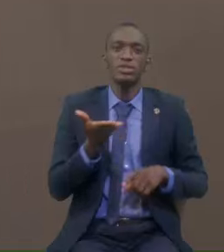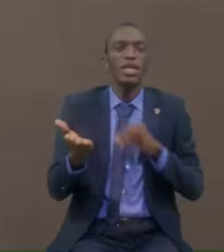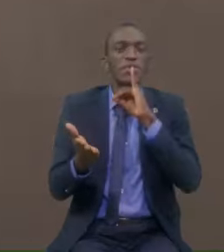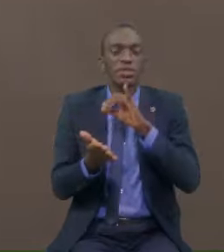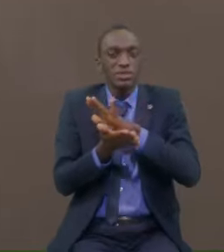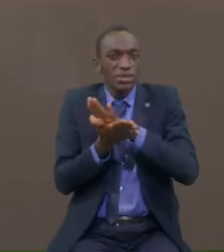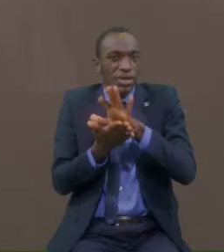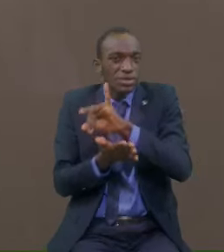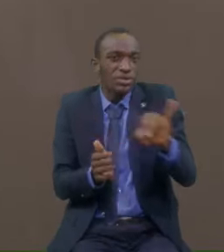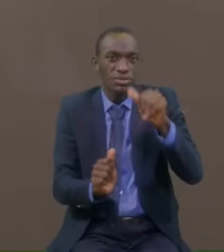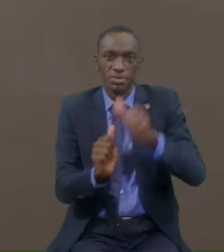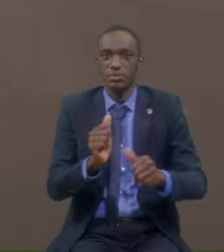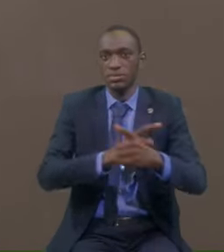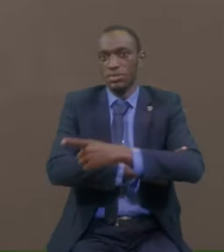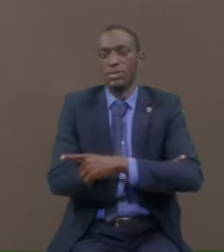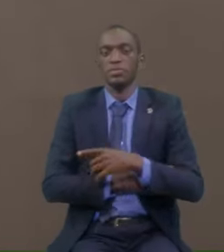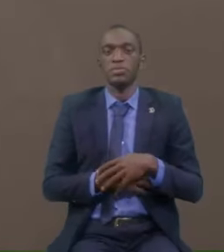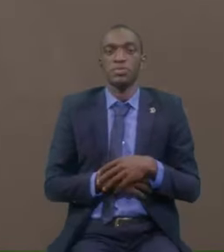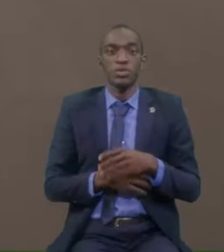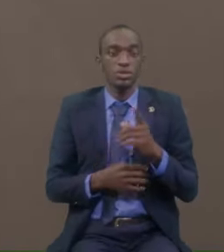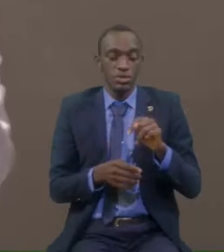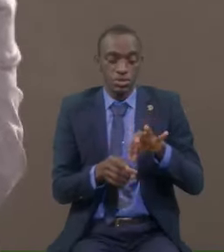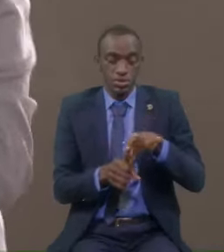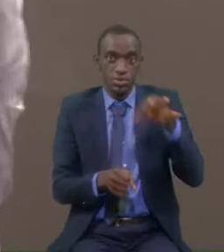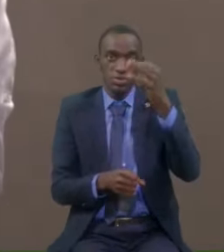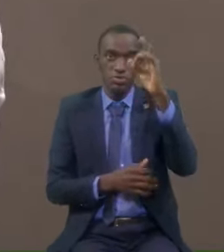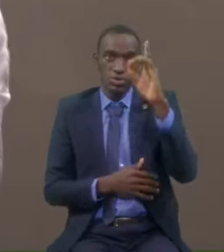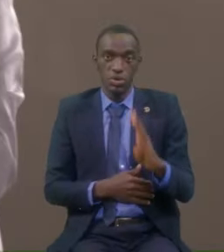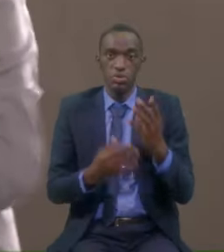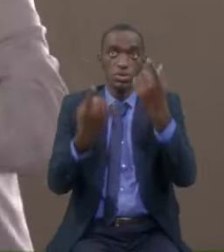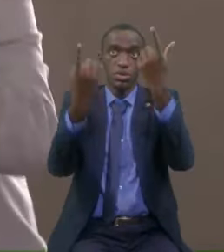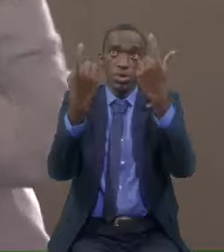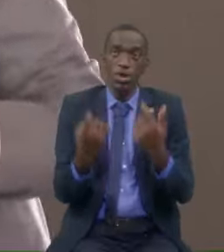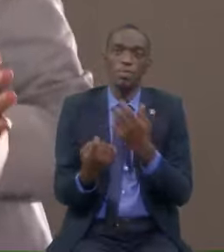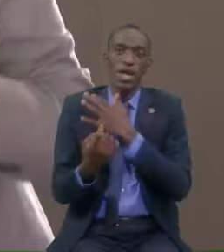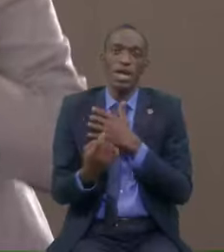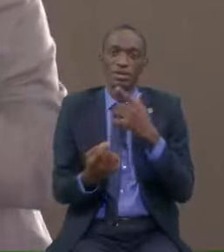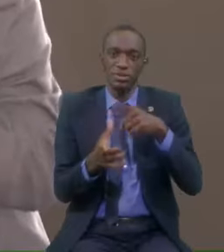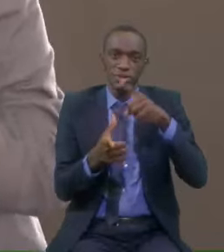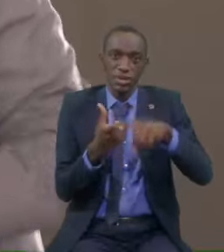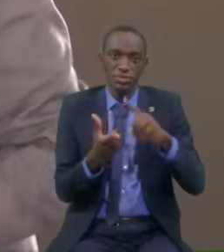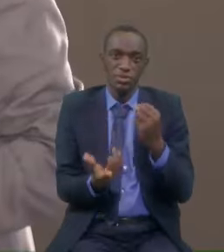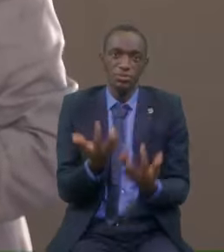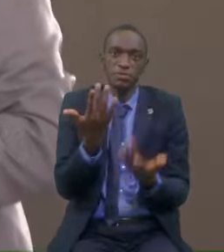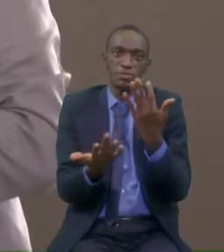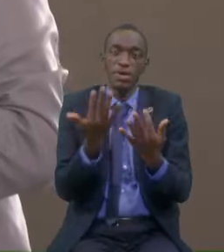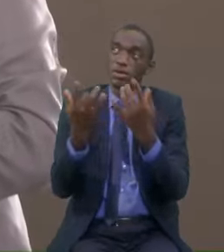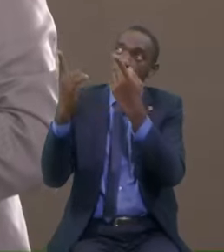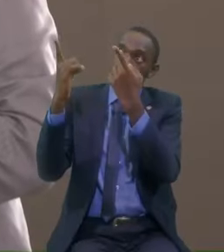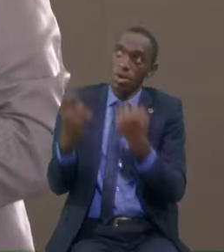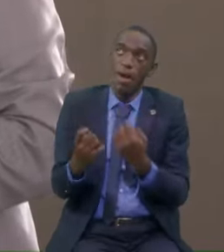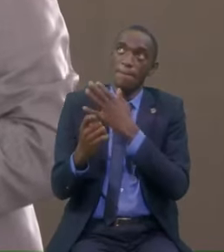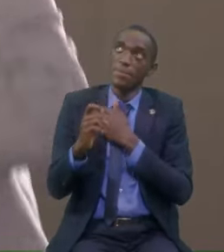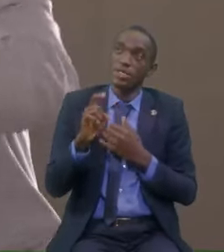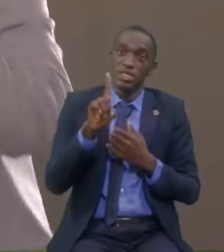The Spirit of God comes, and then the fire comes, and he thoroughly purges